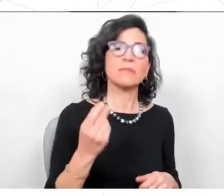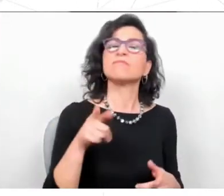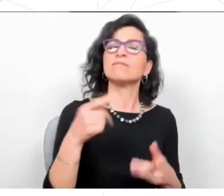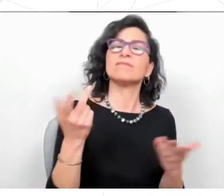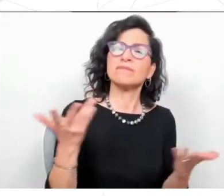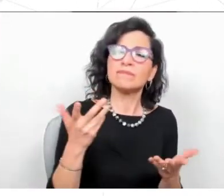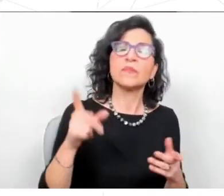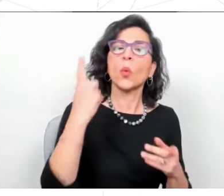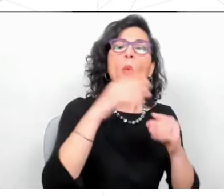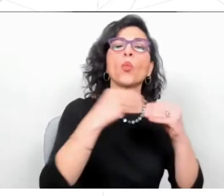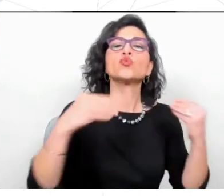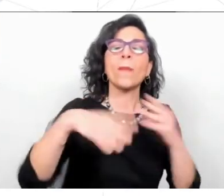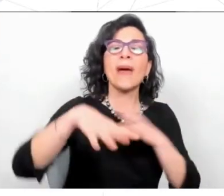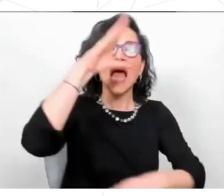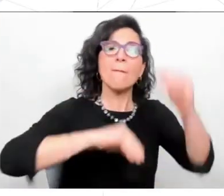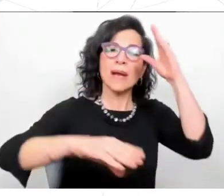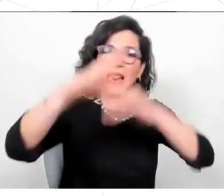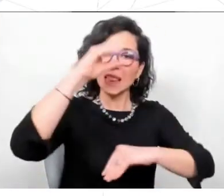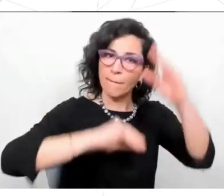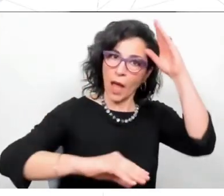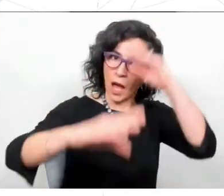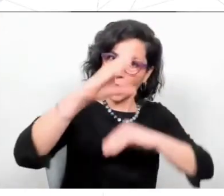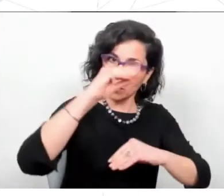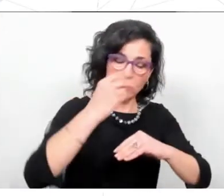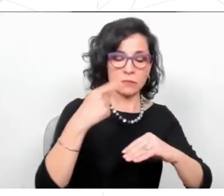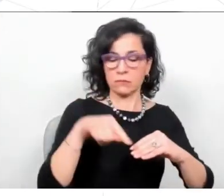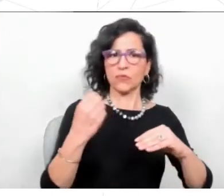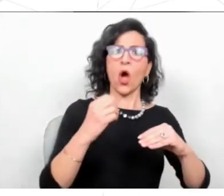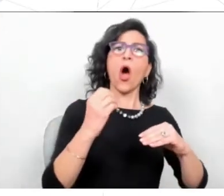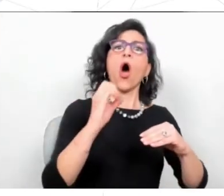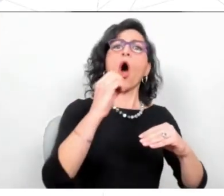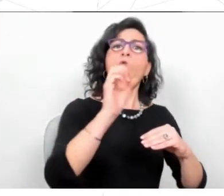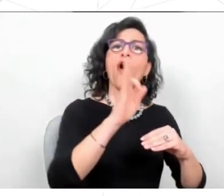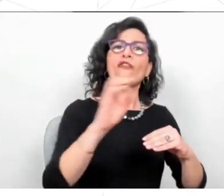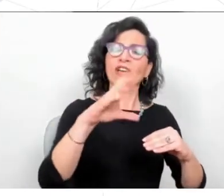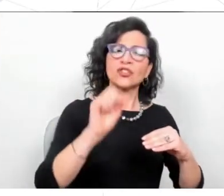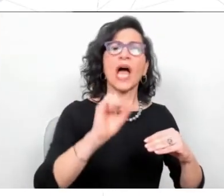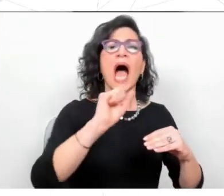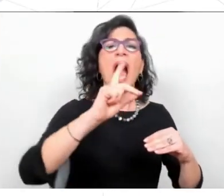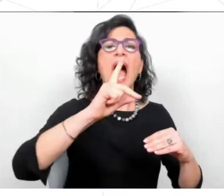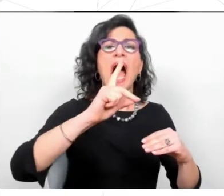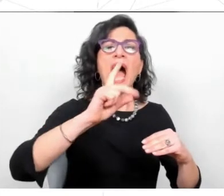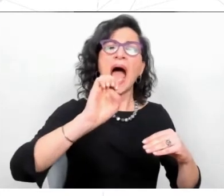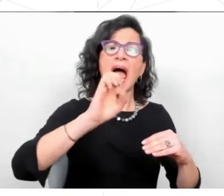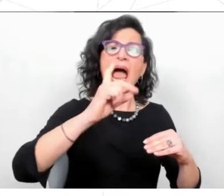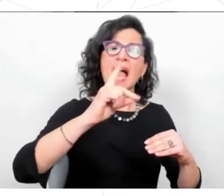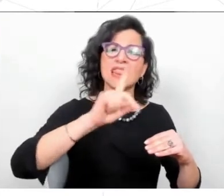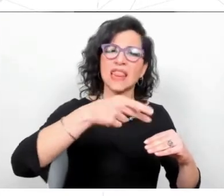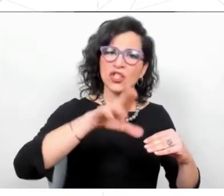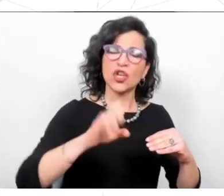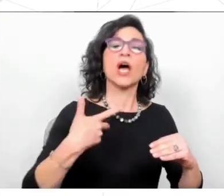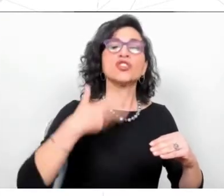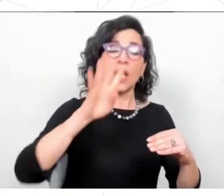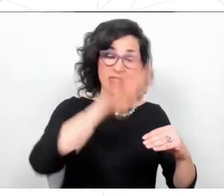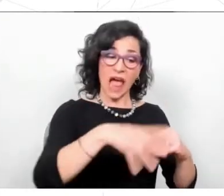it, Immersive Reader is one of the many learning tools that are available through Office and Edge. There's a new